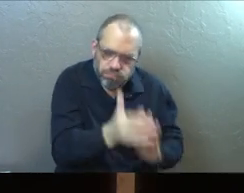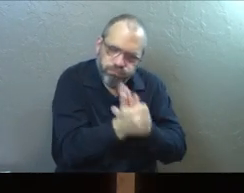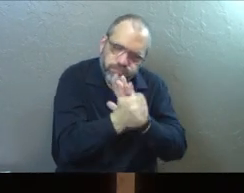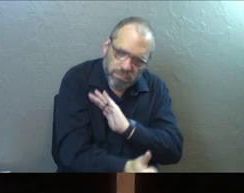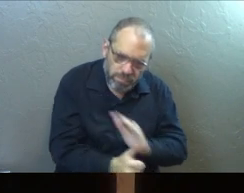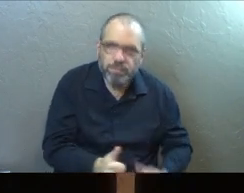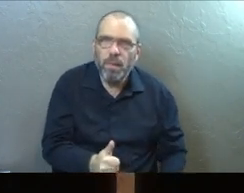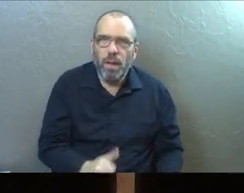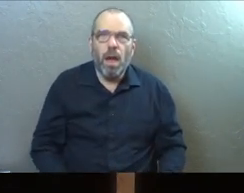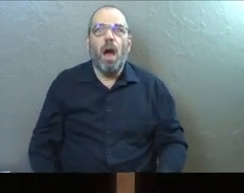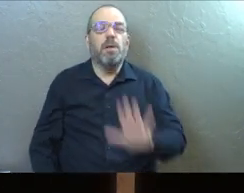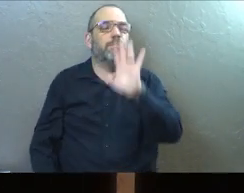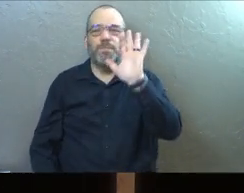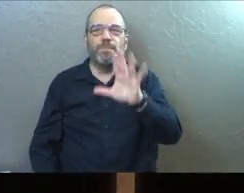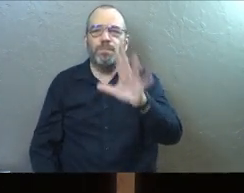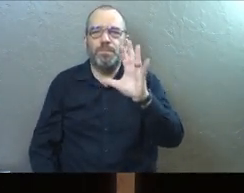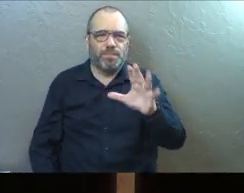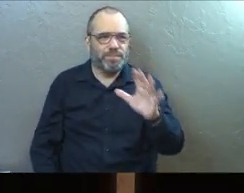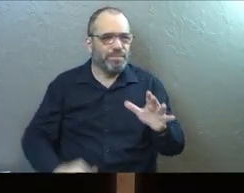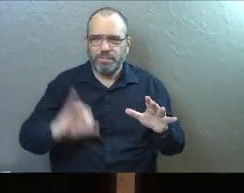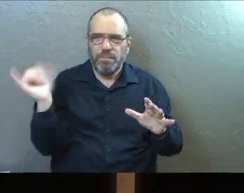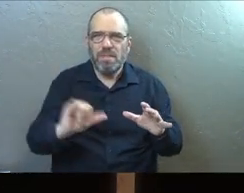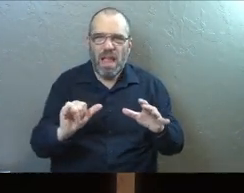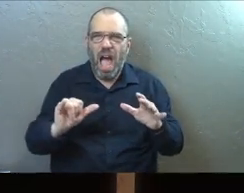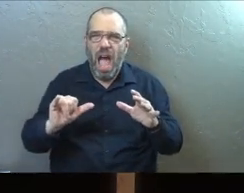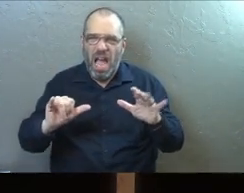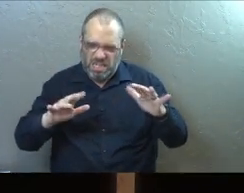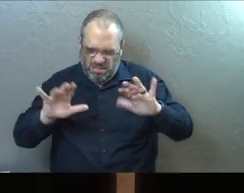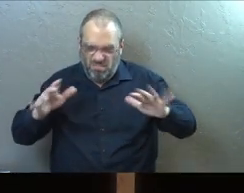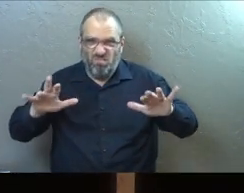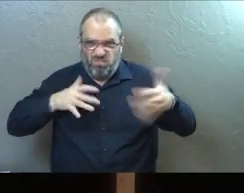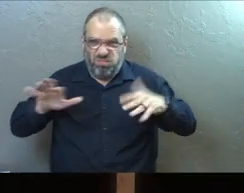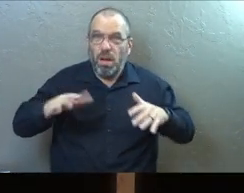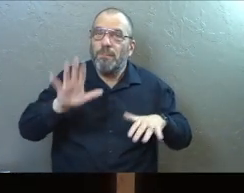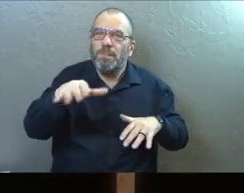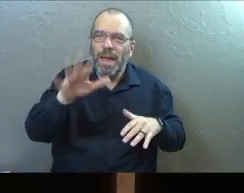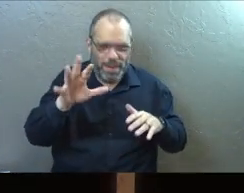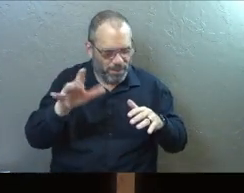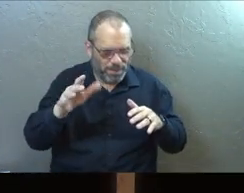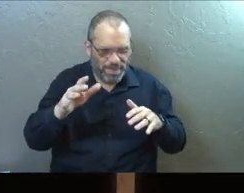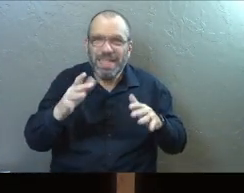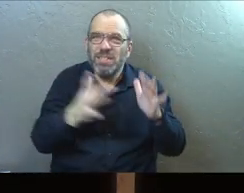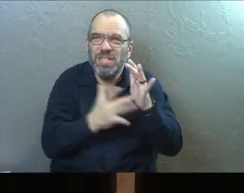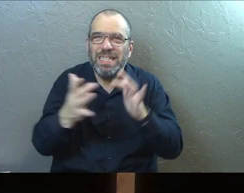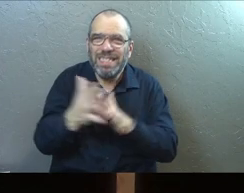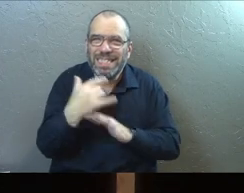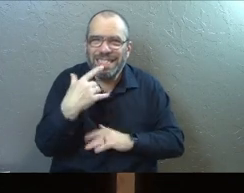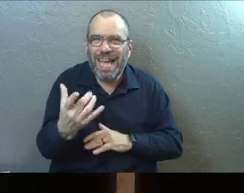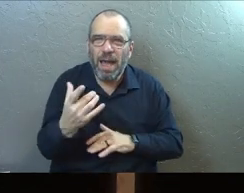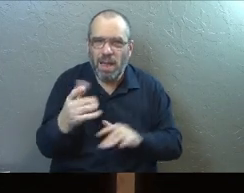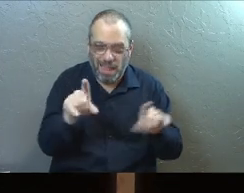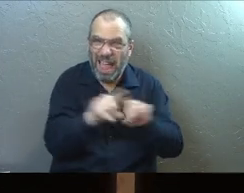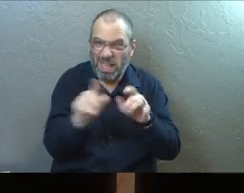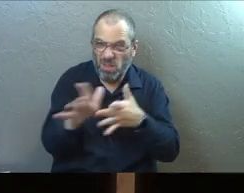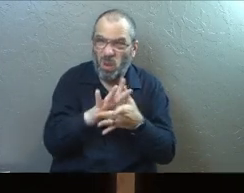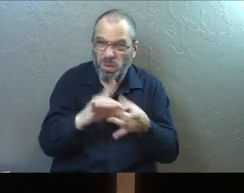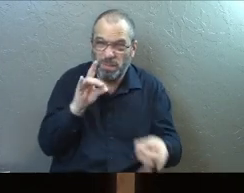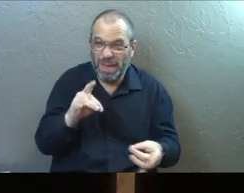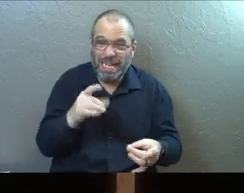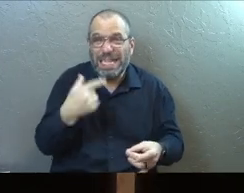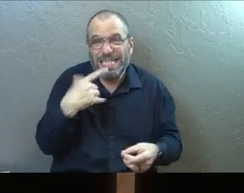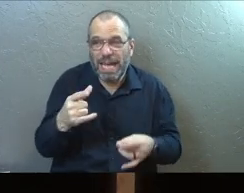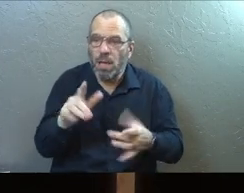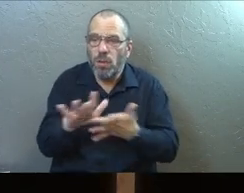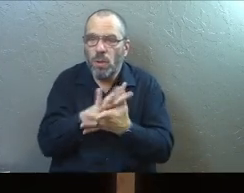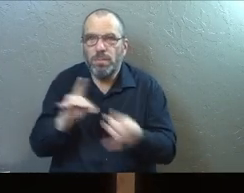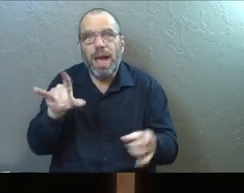ability. So he's like, it's like a windstorm. And if you've read the things that Jesus said before about the Holy Spirit, he